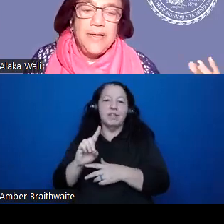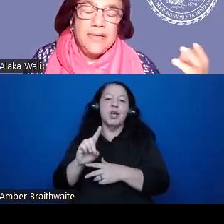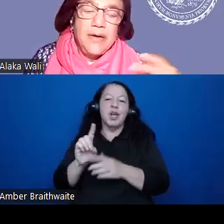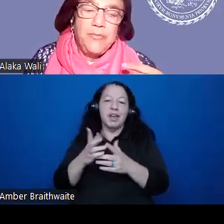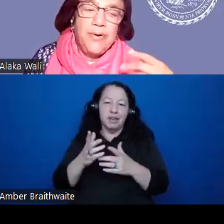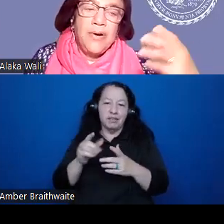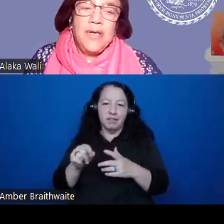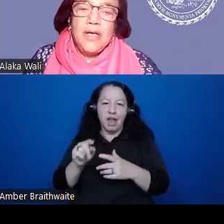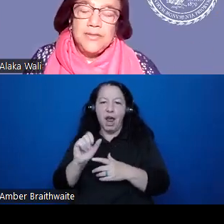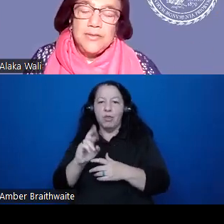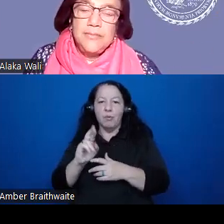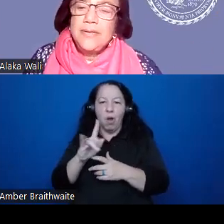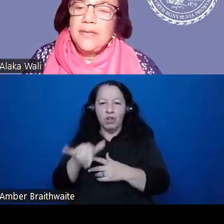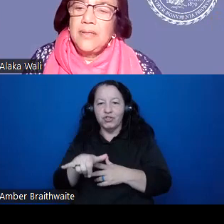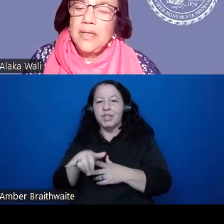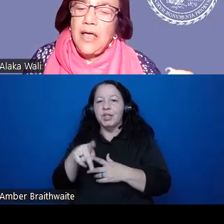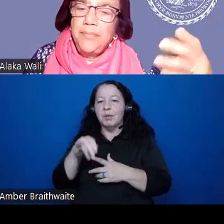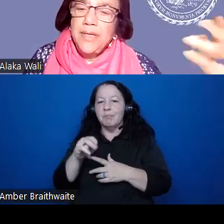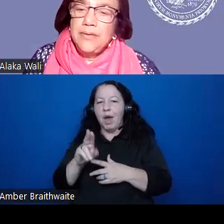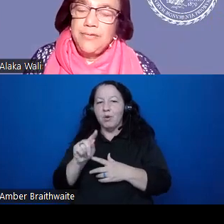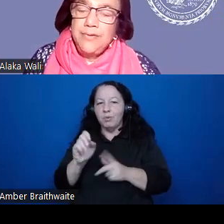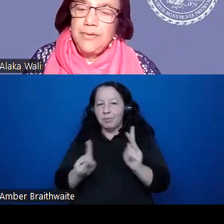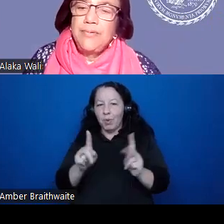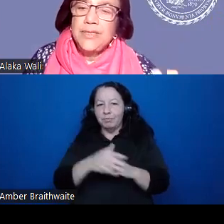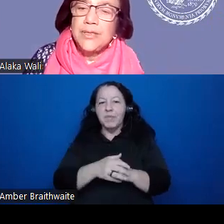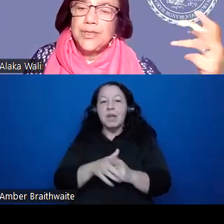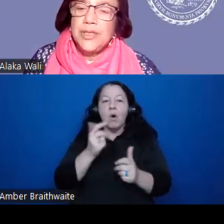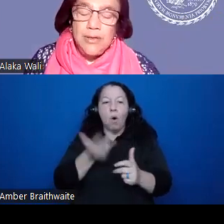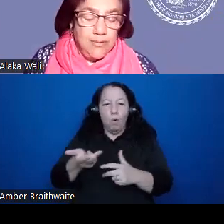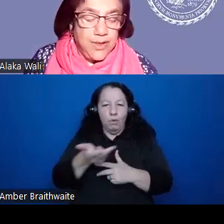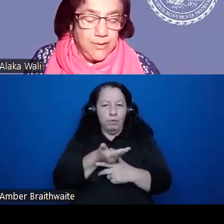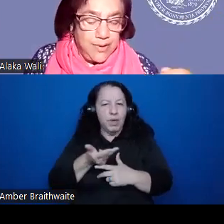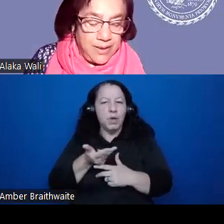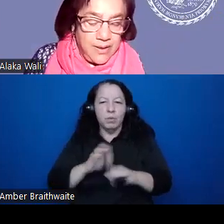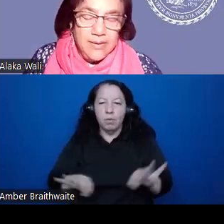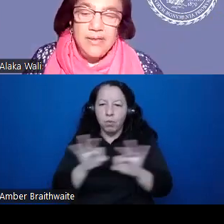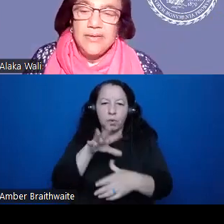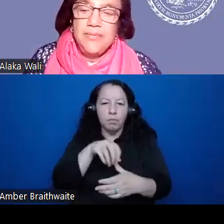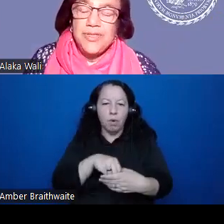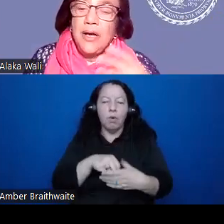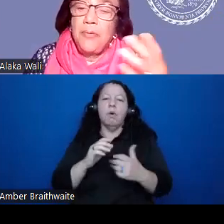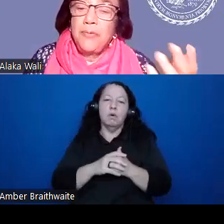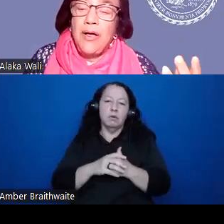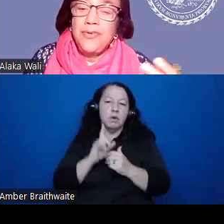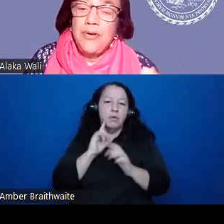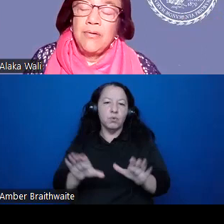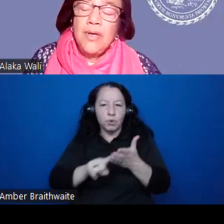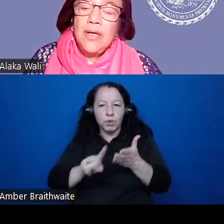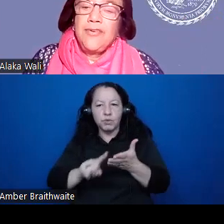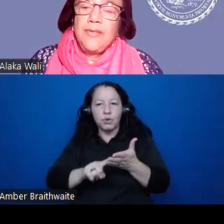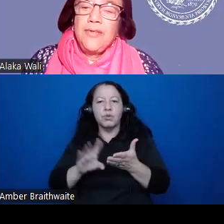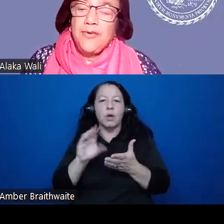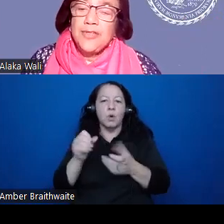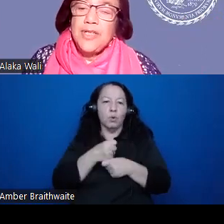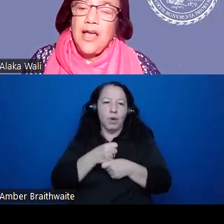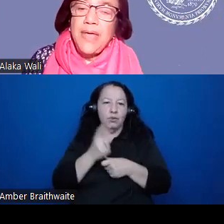them were instrumental in helping to do the research and co-curate the exhibition. And we also,